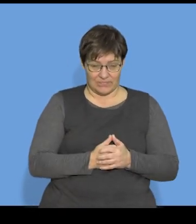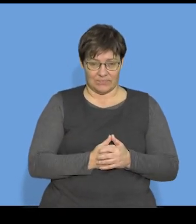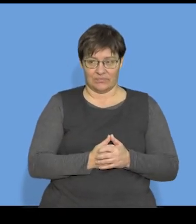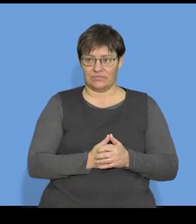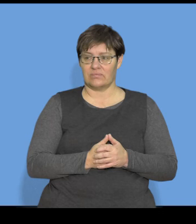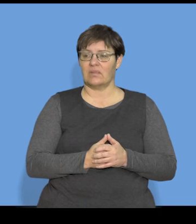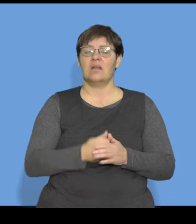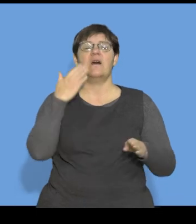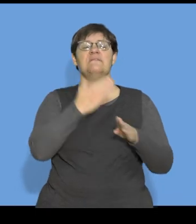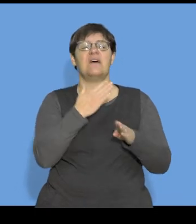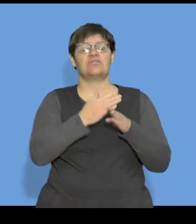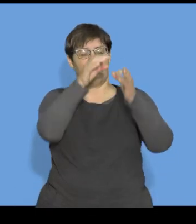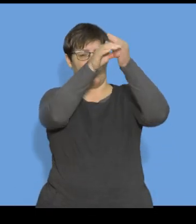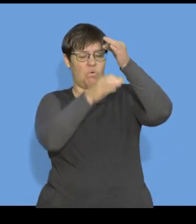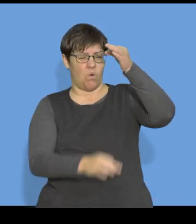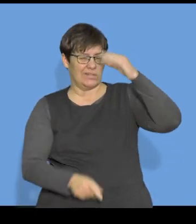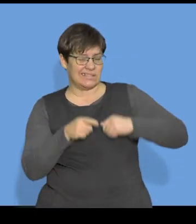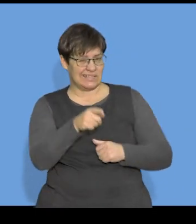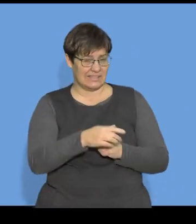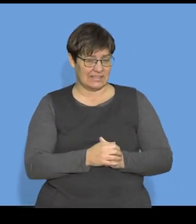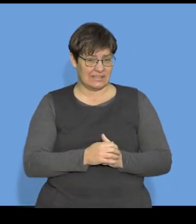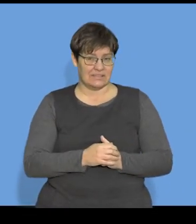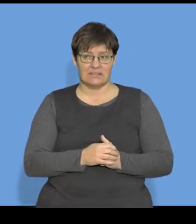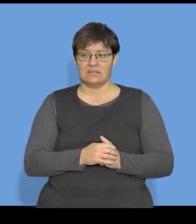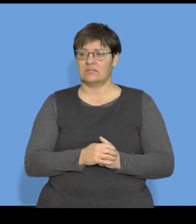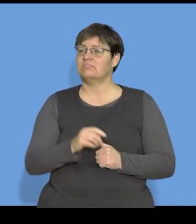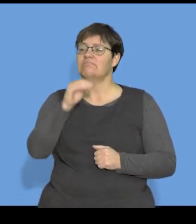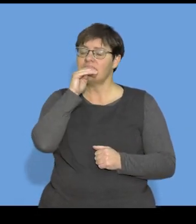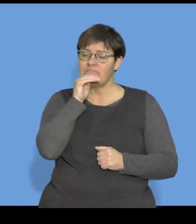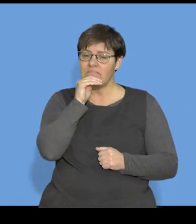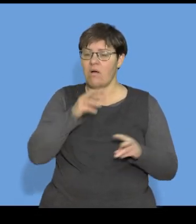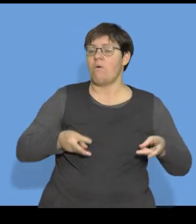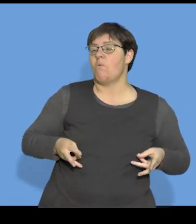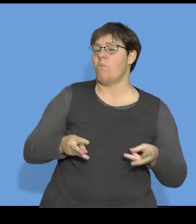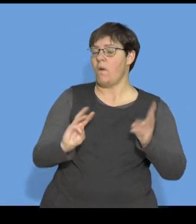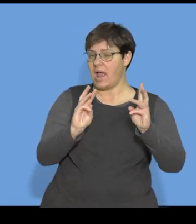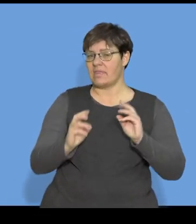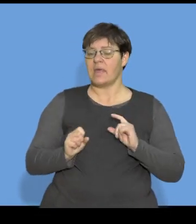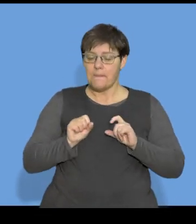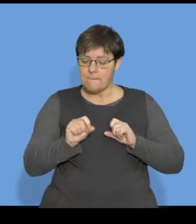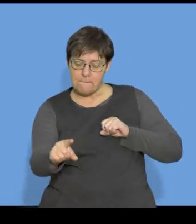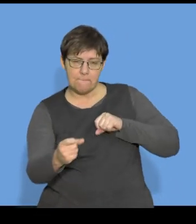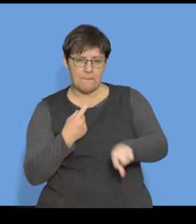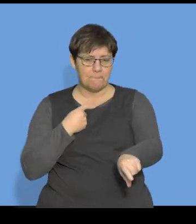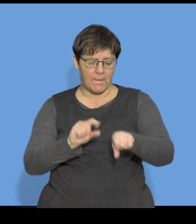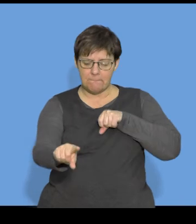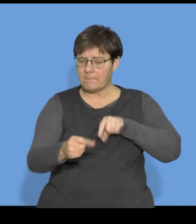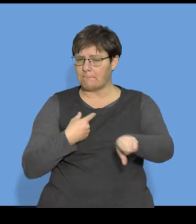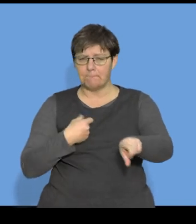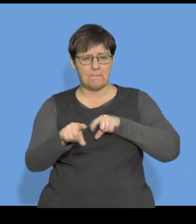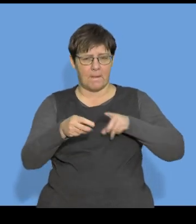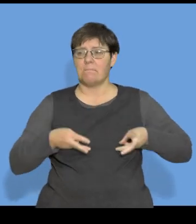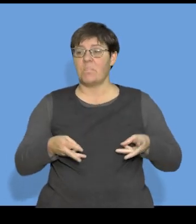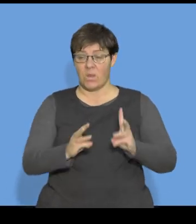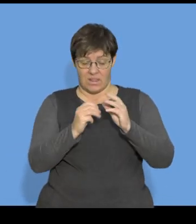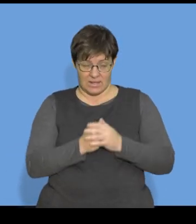Then functions of the spinal cord. The spinal cord is a pathway for all the impulses, and